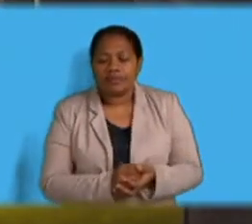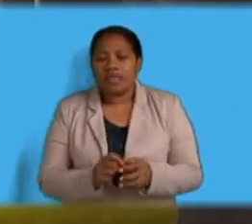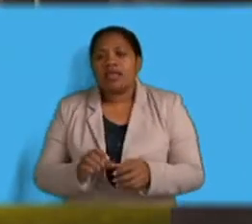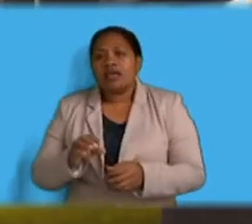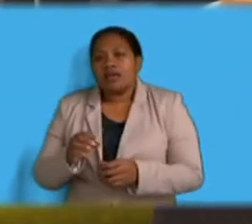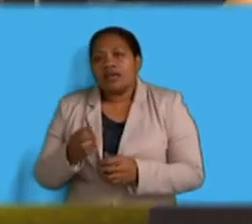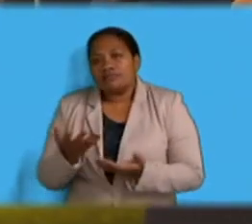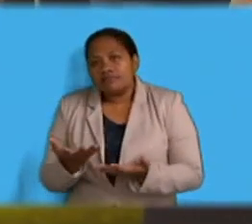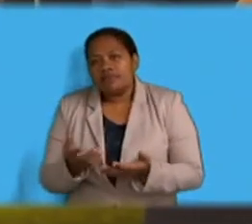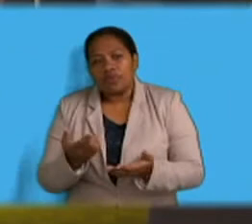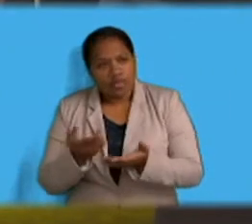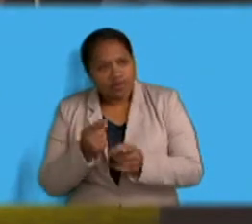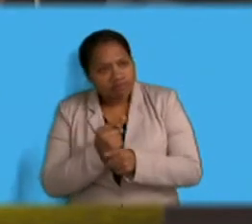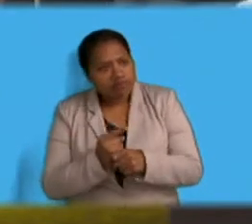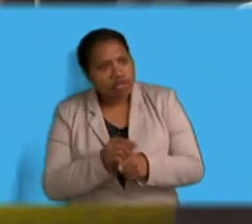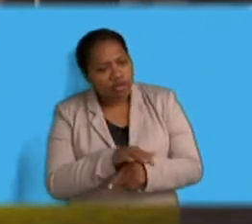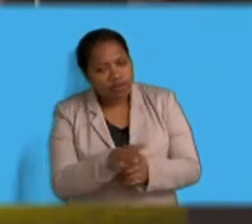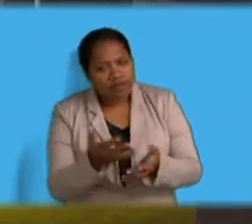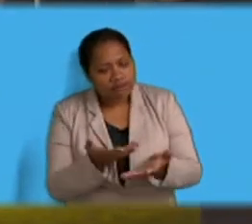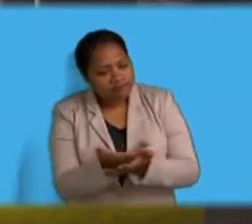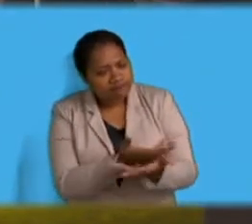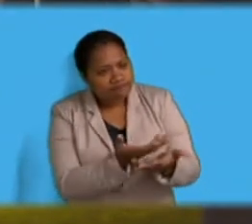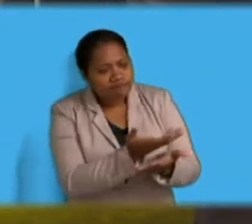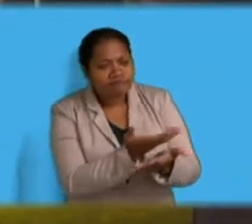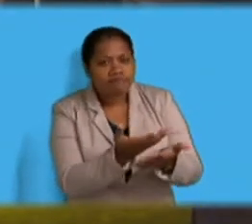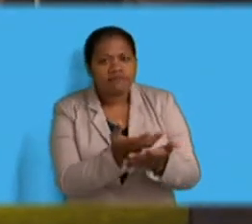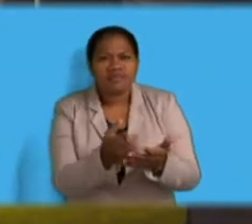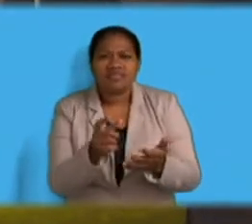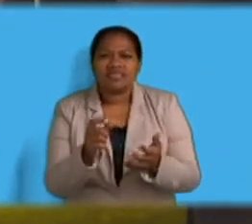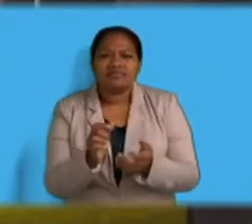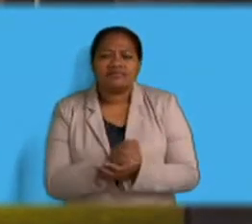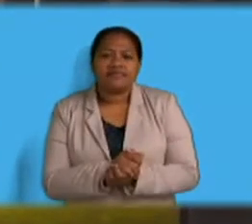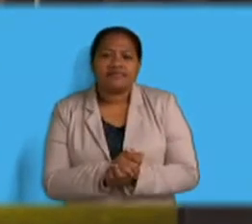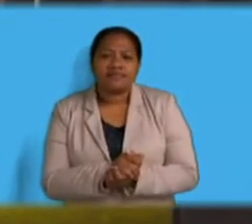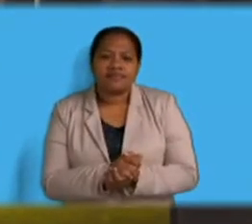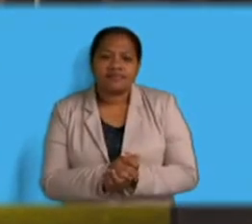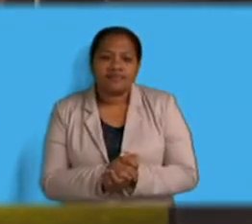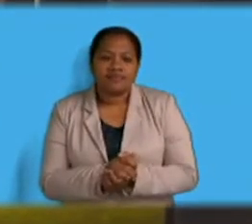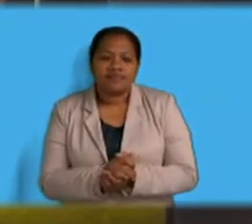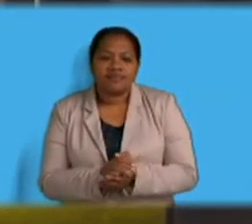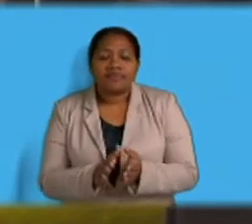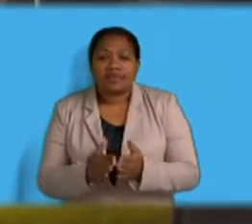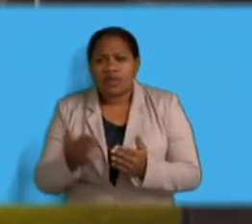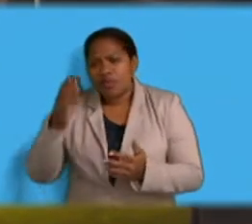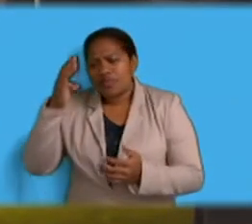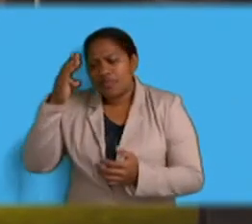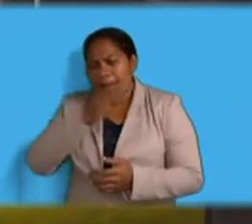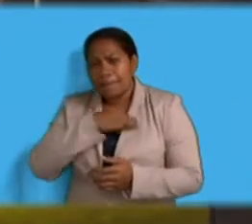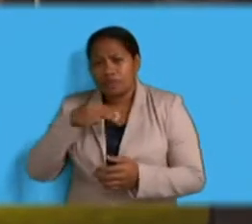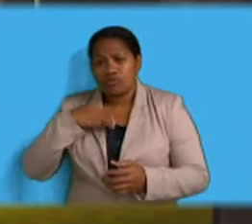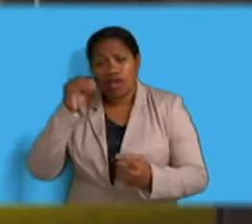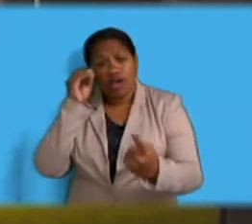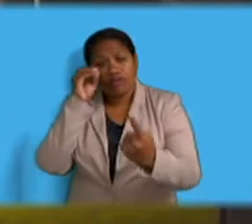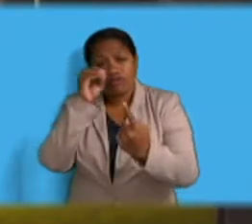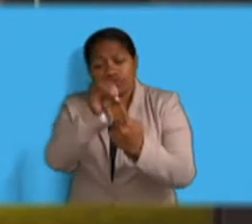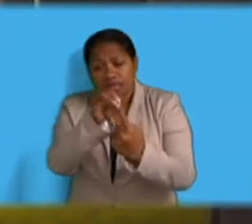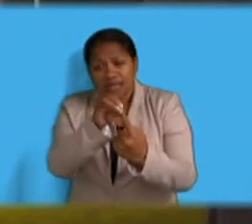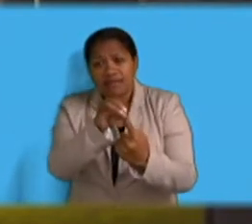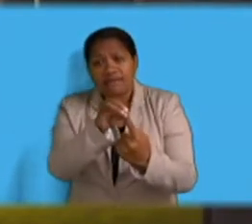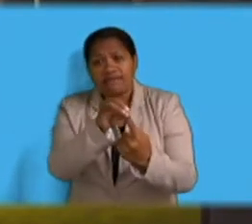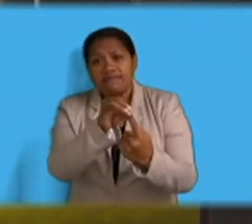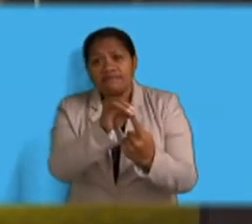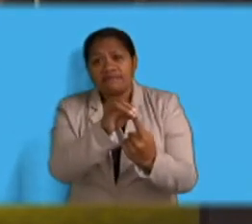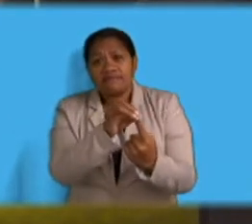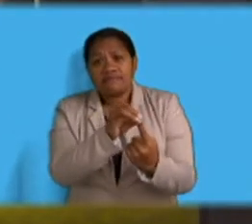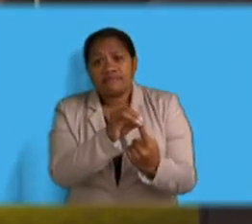terms of the KPIs. The KPIs must be tied in with the ministry's objectives. The ministry's objectives, of course, must be